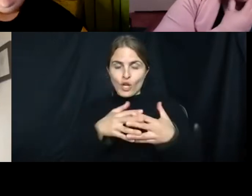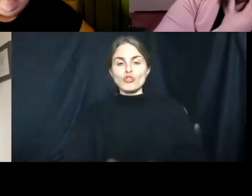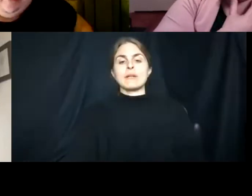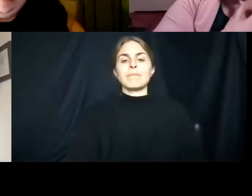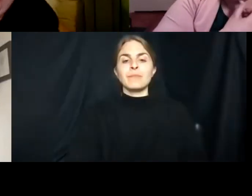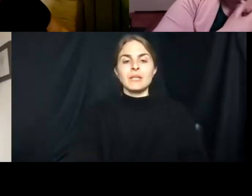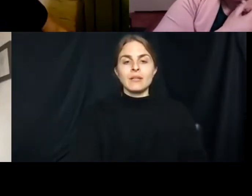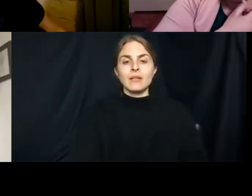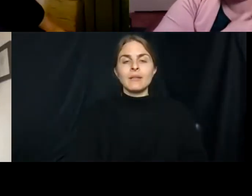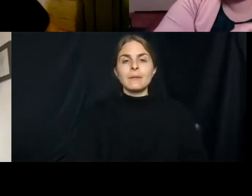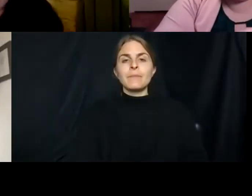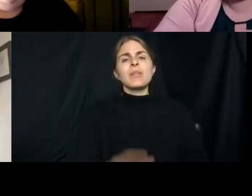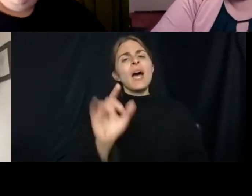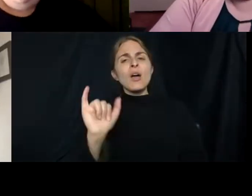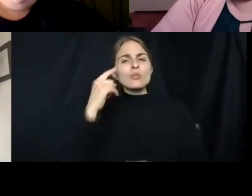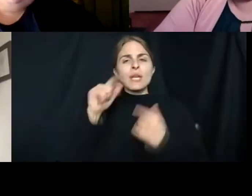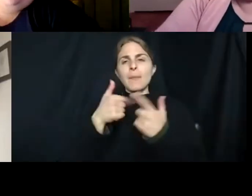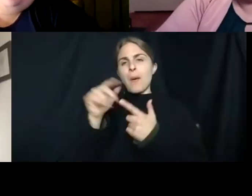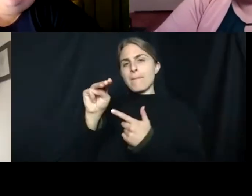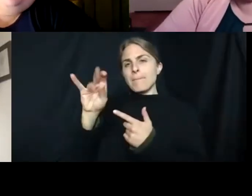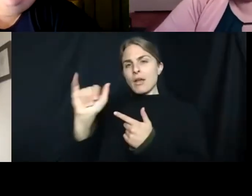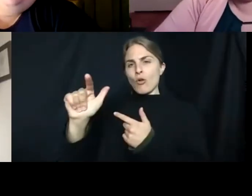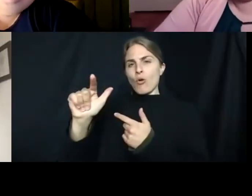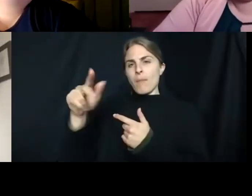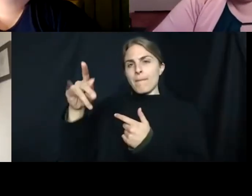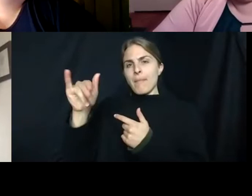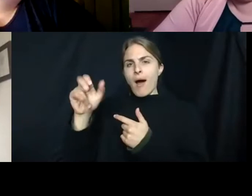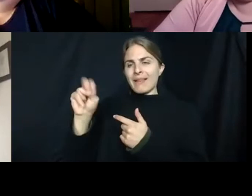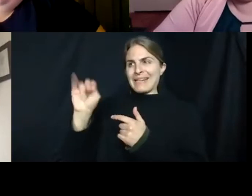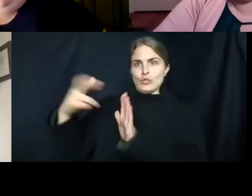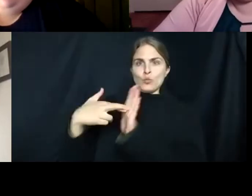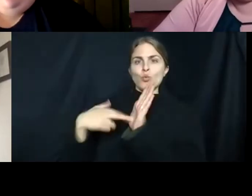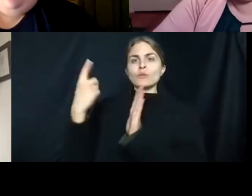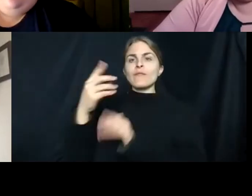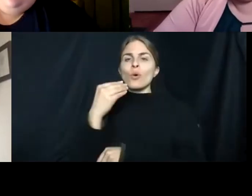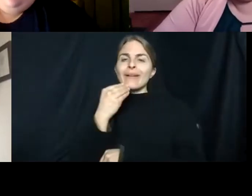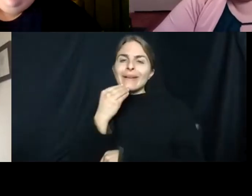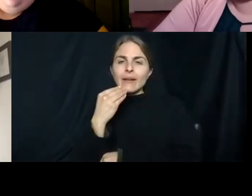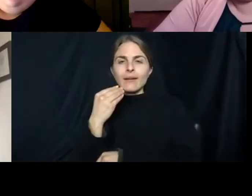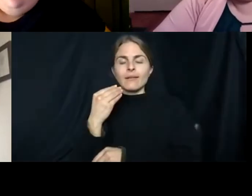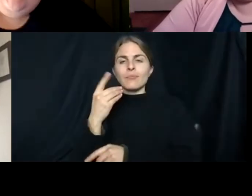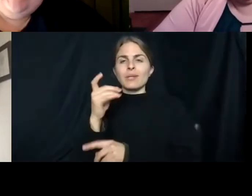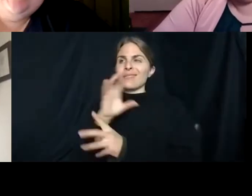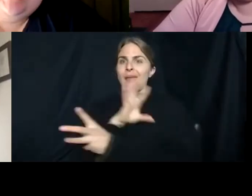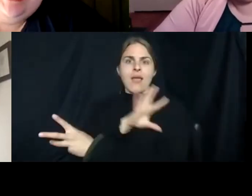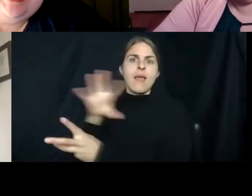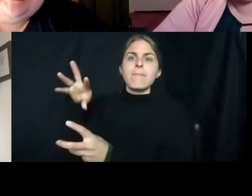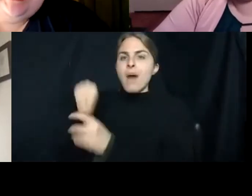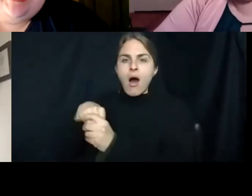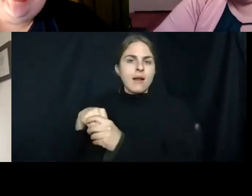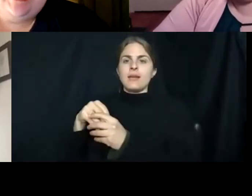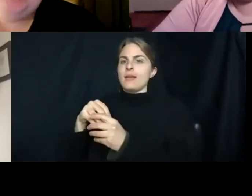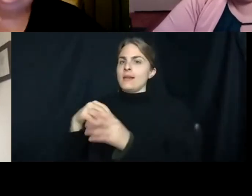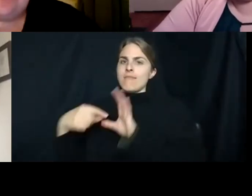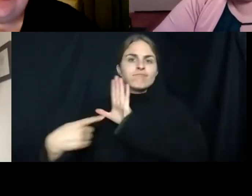Michael Pollan and his, you know, rules for eating, because to me, they sort of embody, you know, which is what we're going to get into